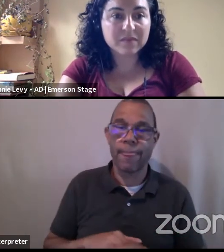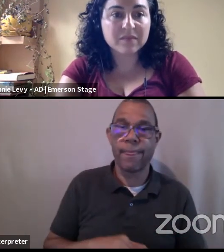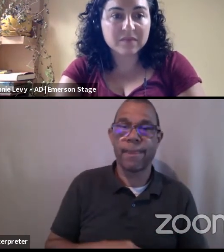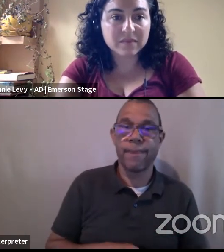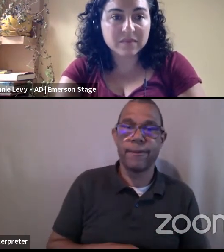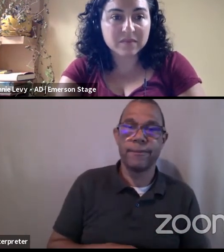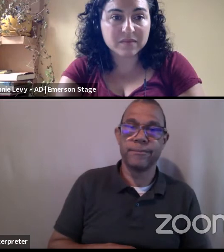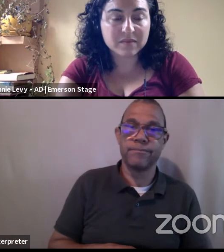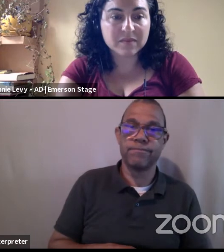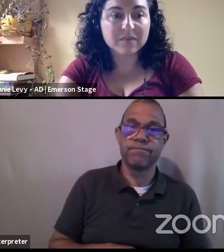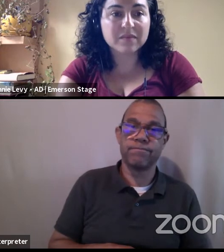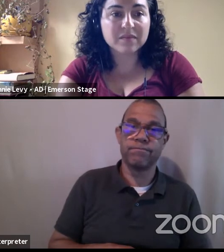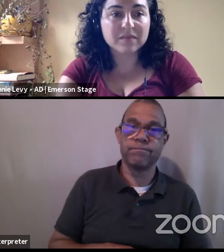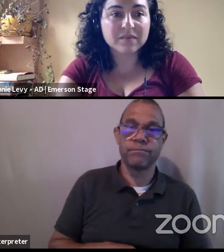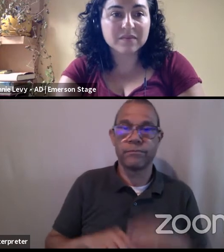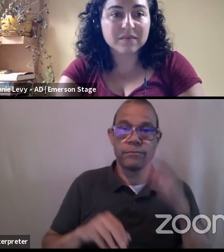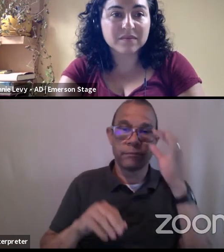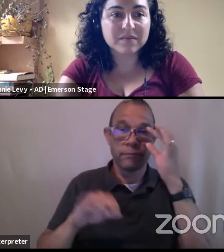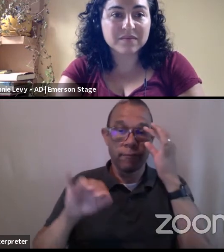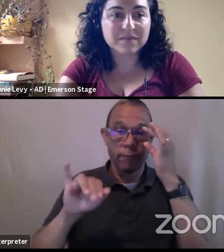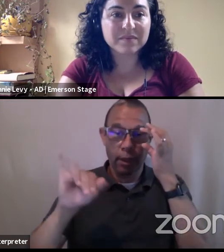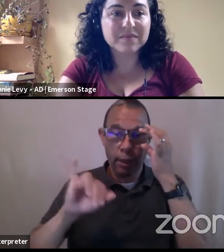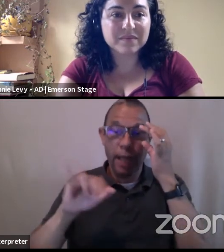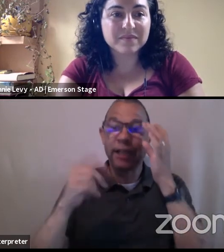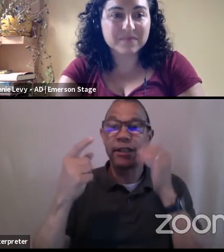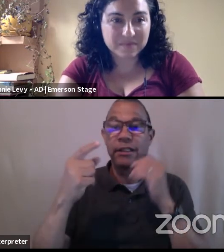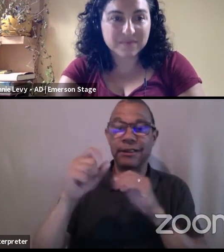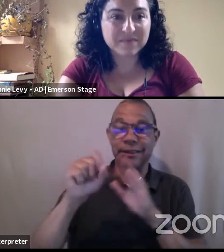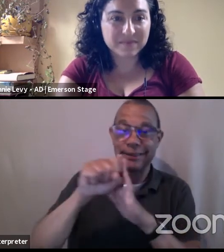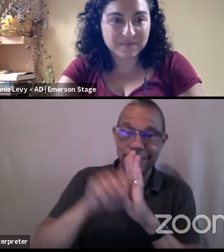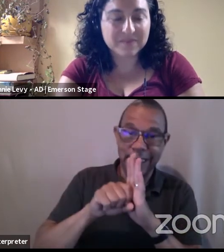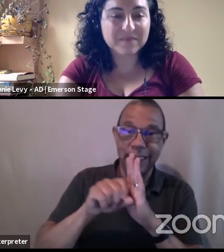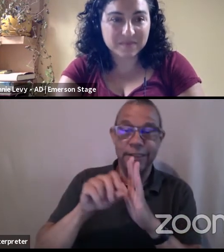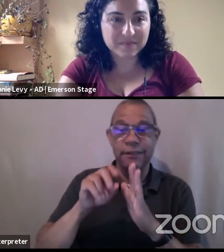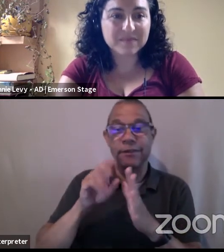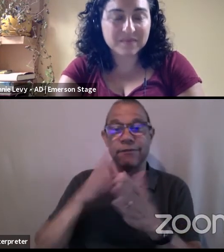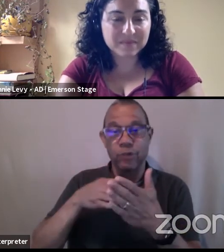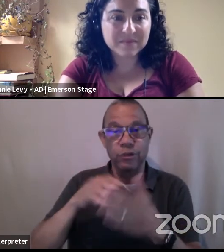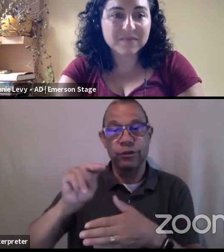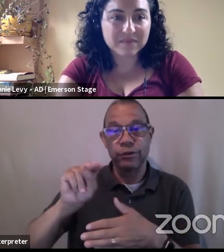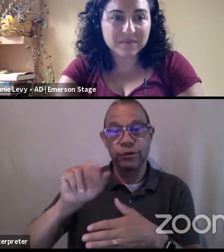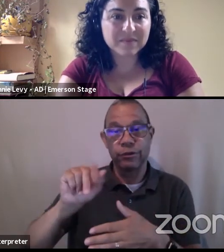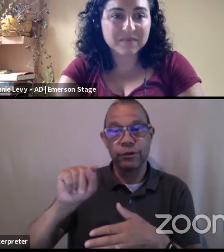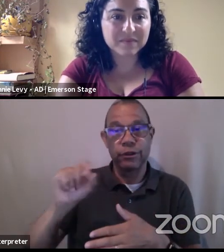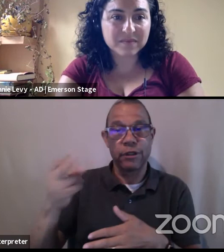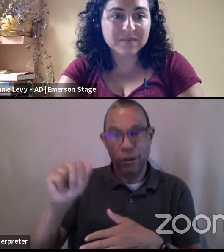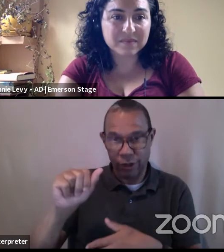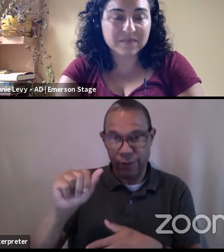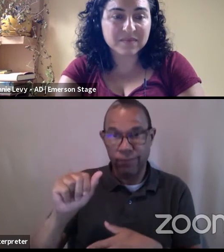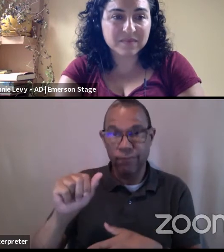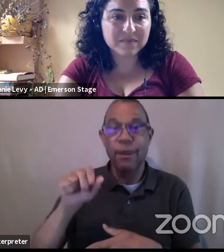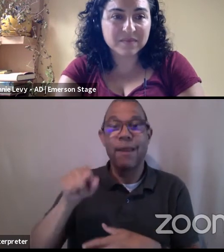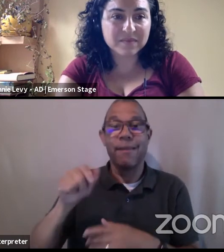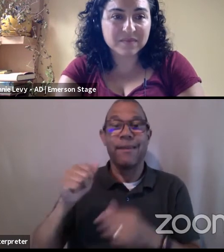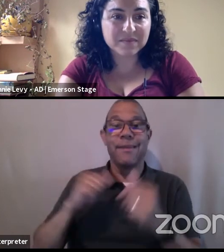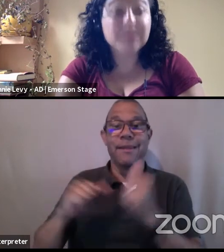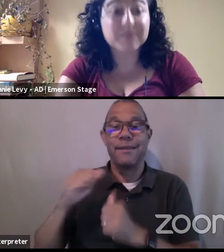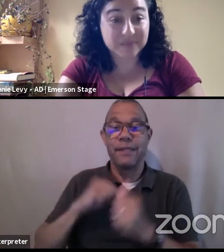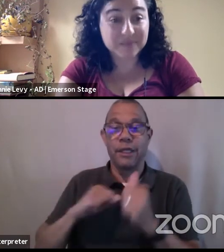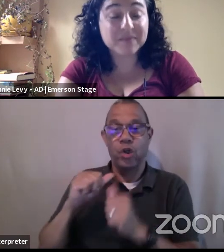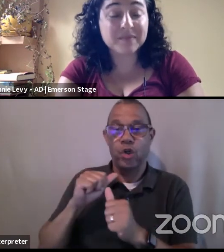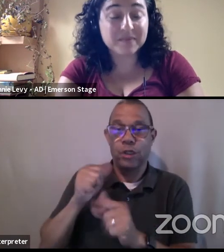just as I saw in, uh, State versus, uh, Natasha Bonina. the work talk to, uh, the online theater